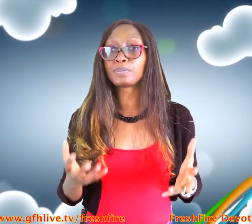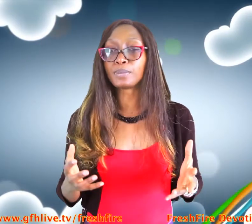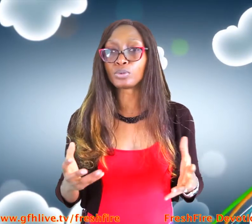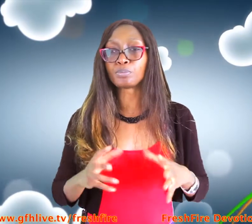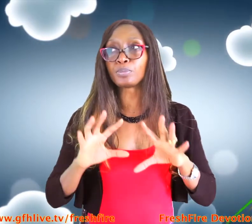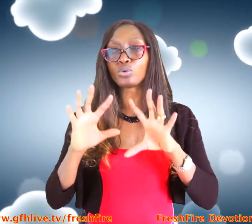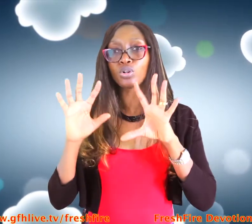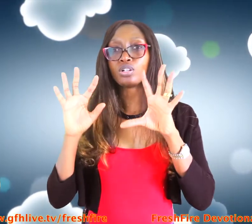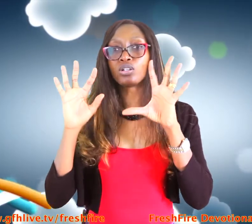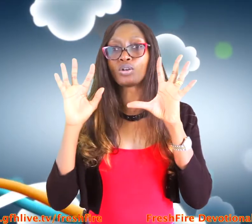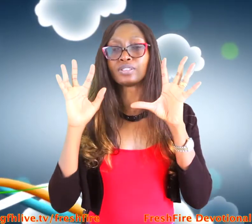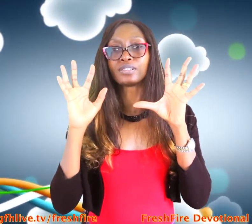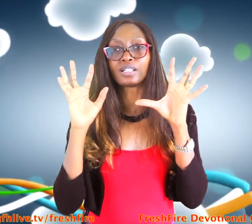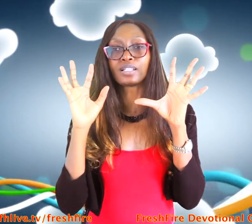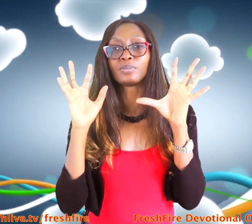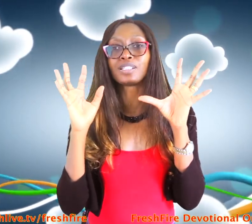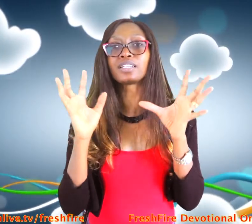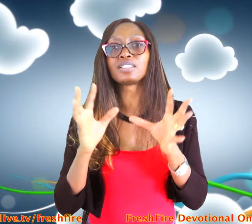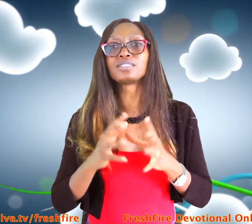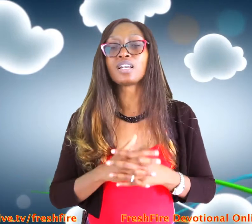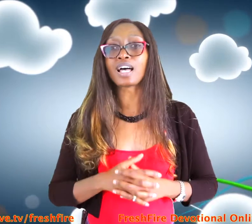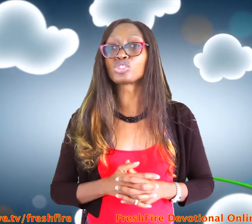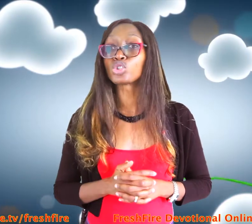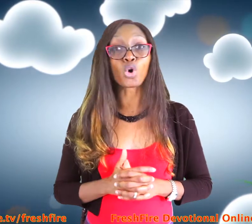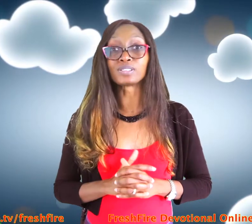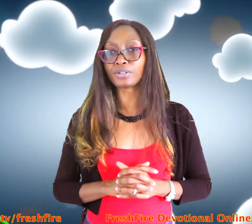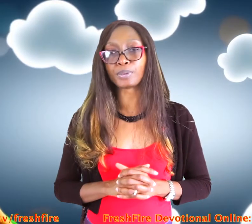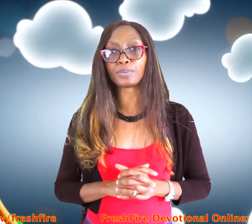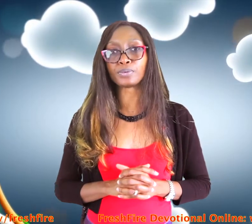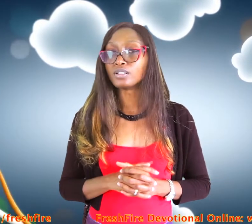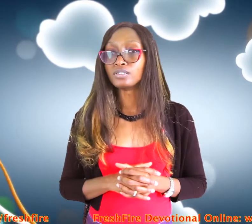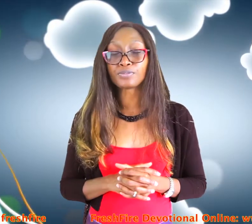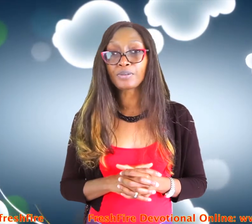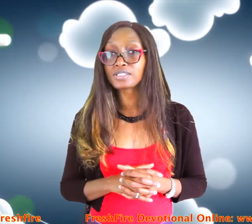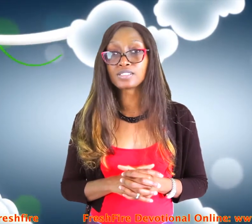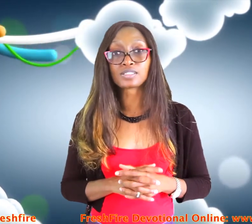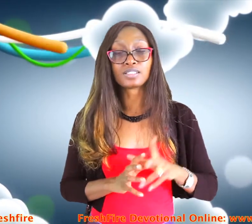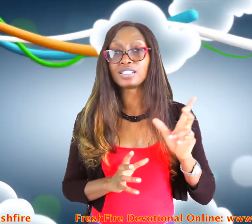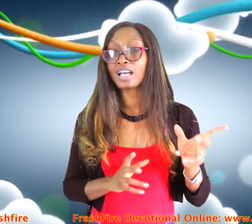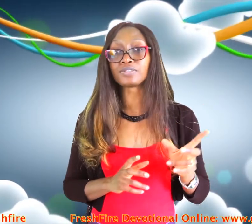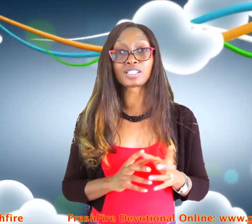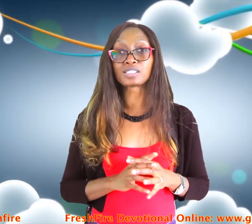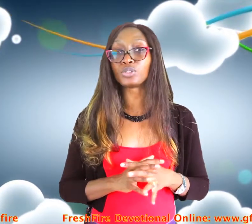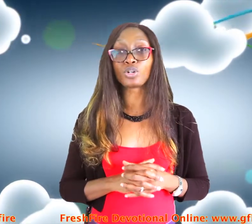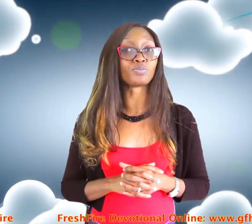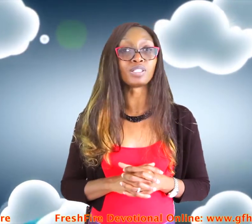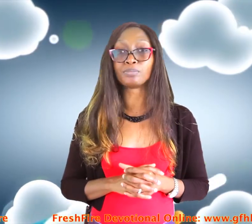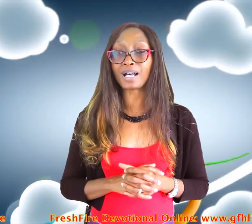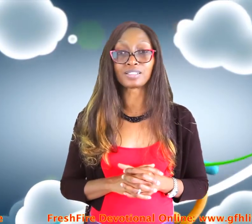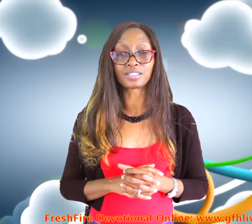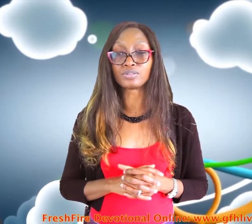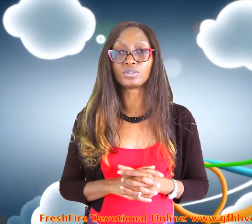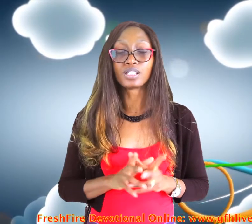were the big people, the people of that could be likened as not ordinary people. The Pharisees didn't have a testimony of